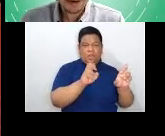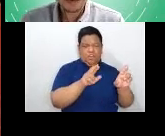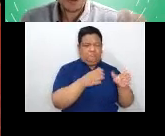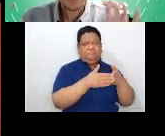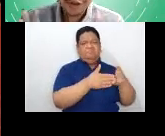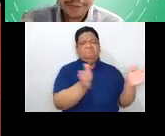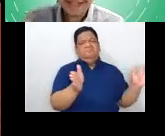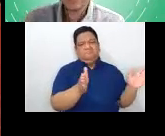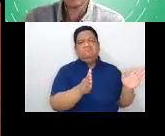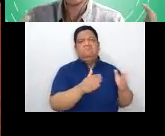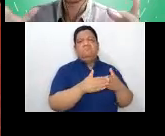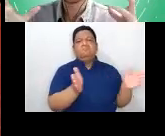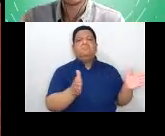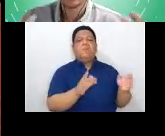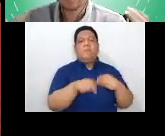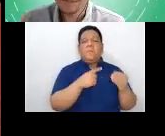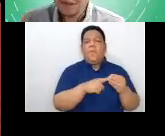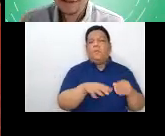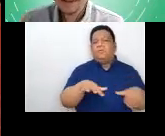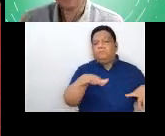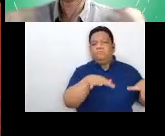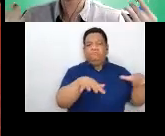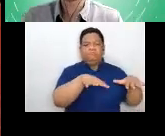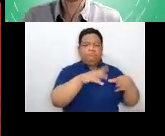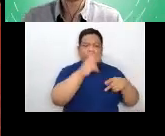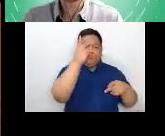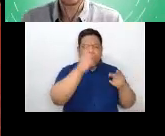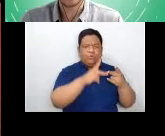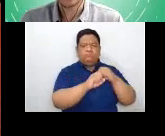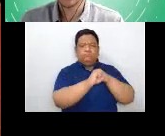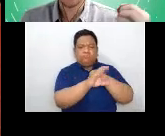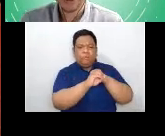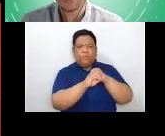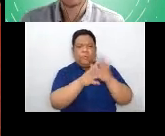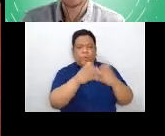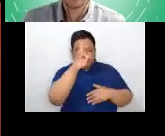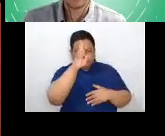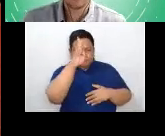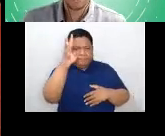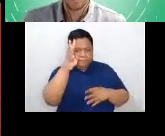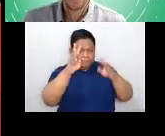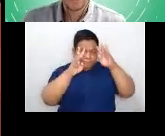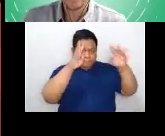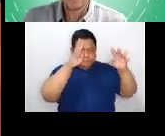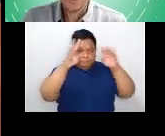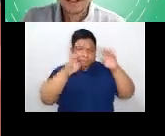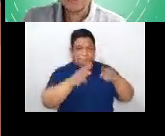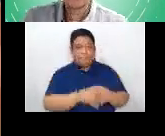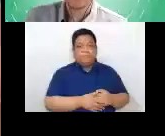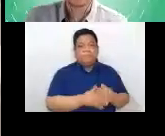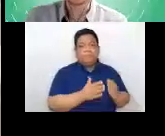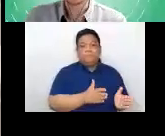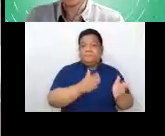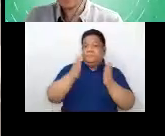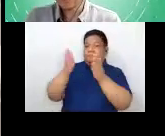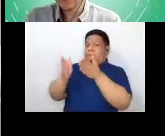They refer to spaces which promote and facilitate innovation and creating ideas. The next one I want